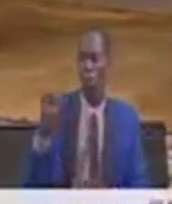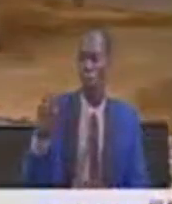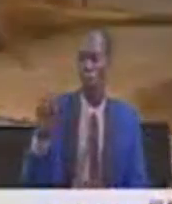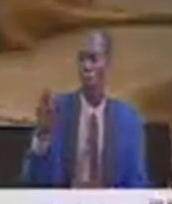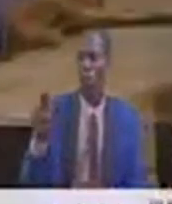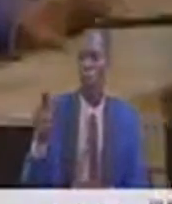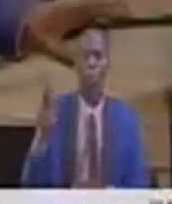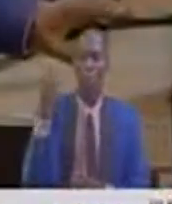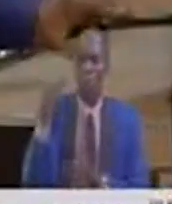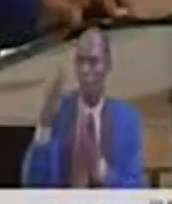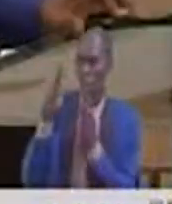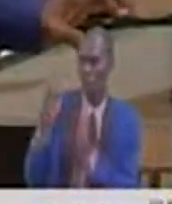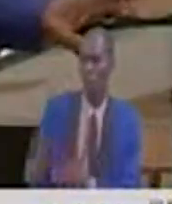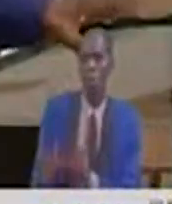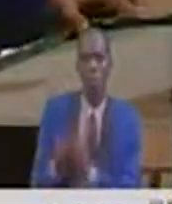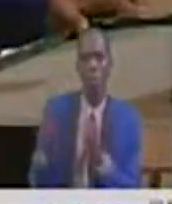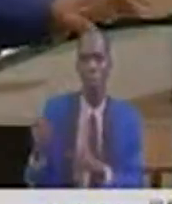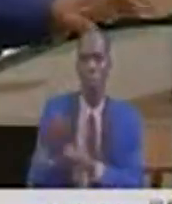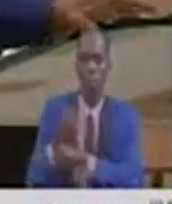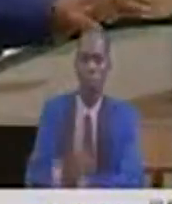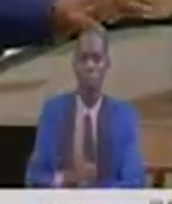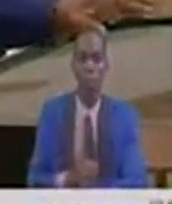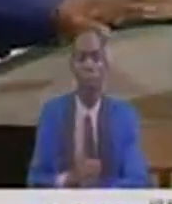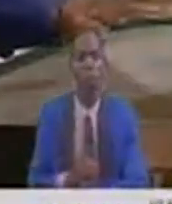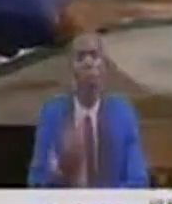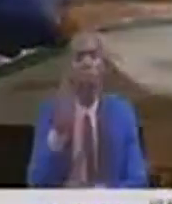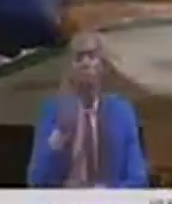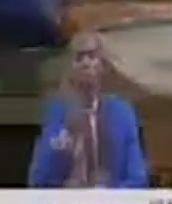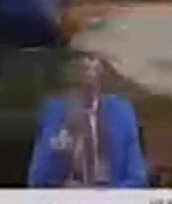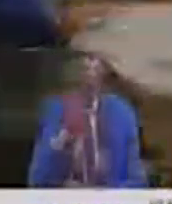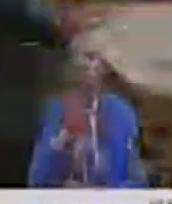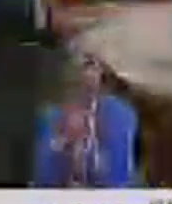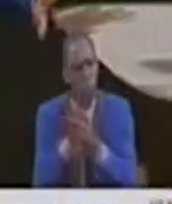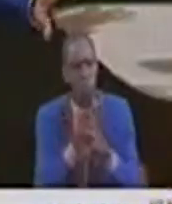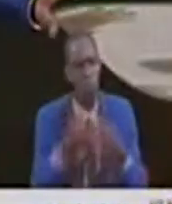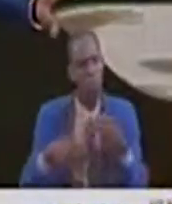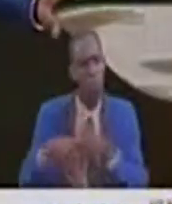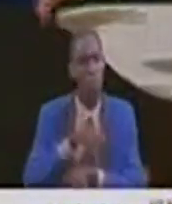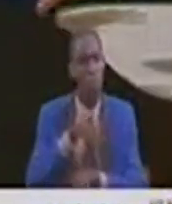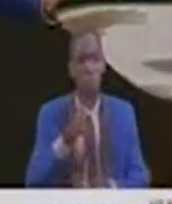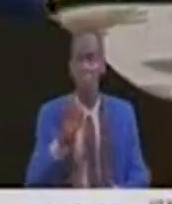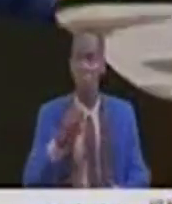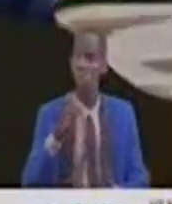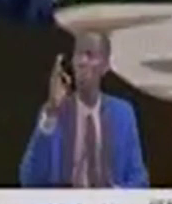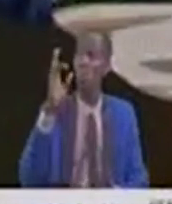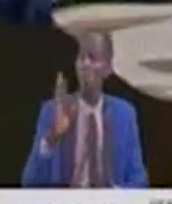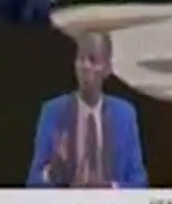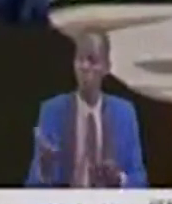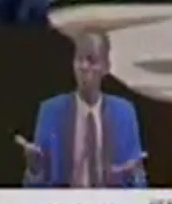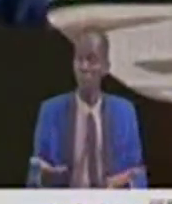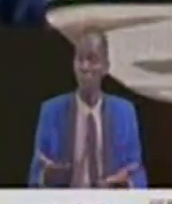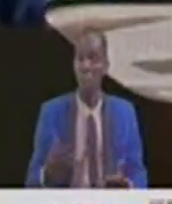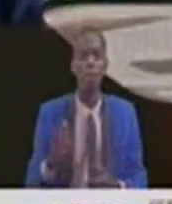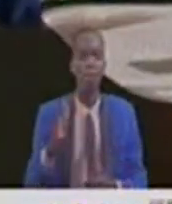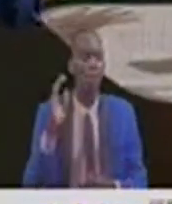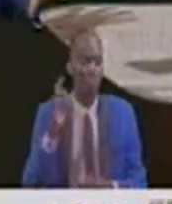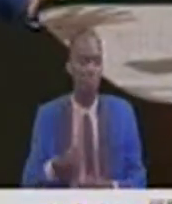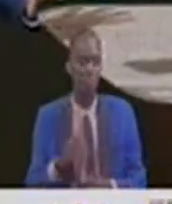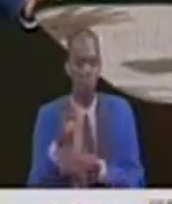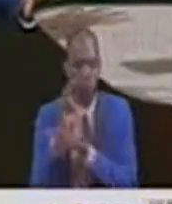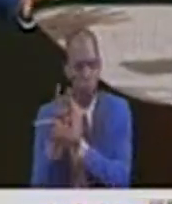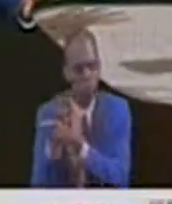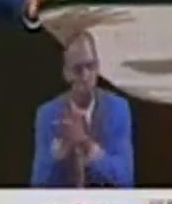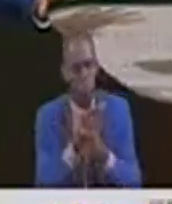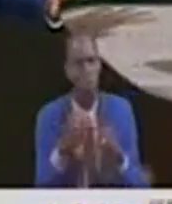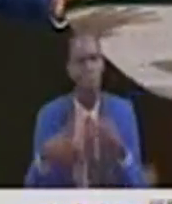watching over you? Well, your pastor here ought to be watching over you. But when last